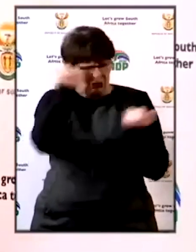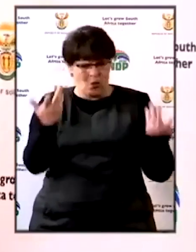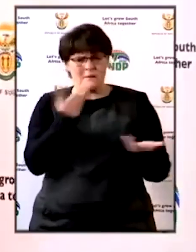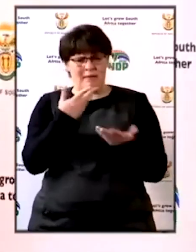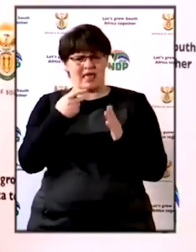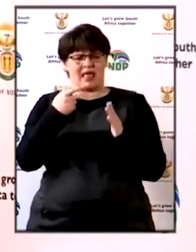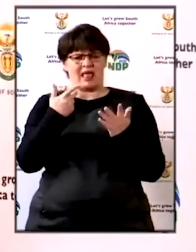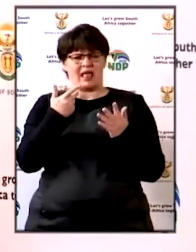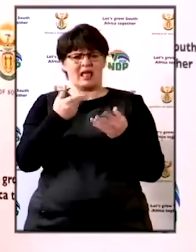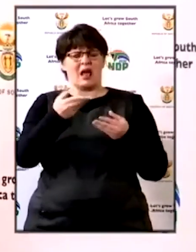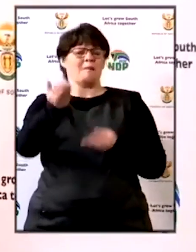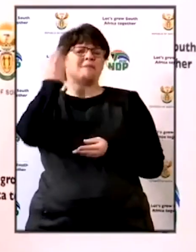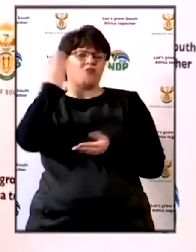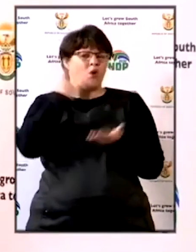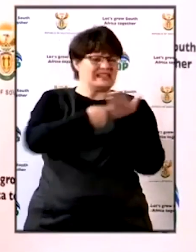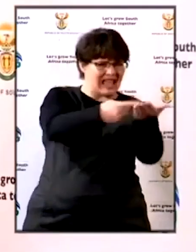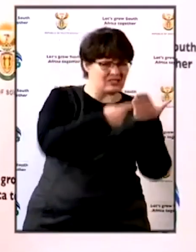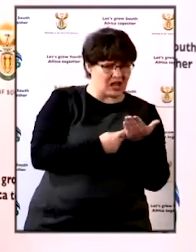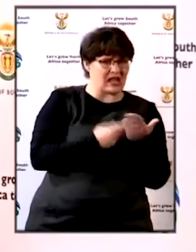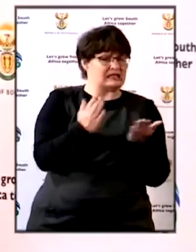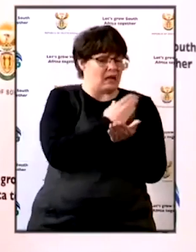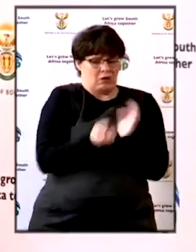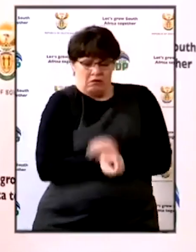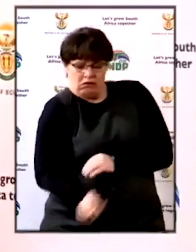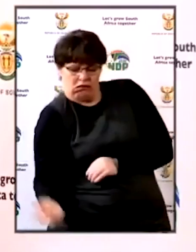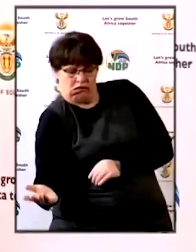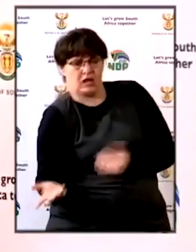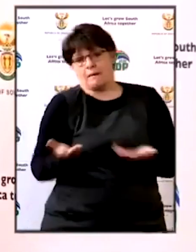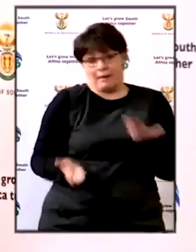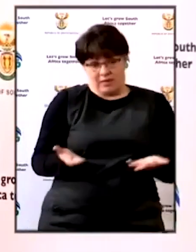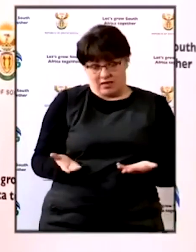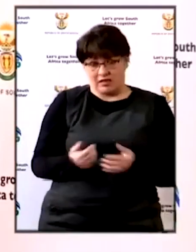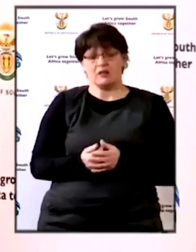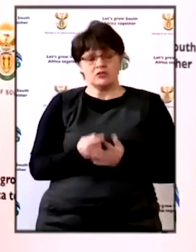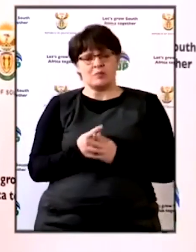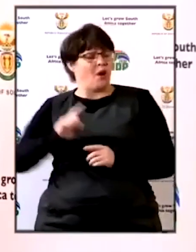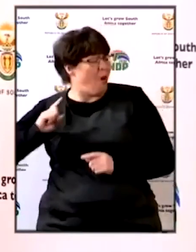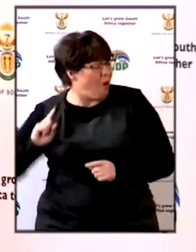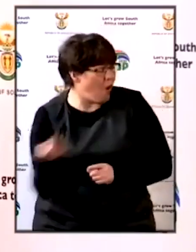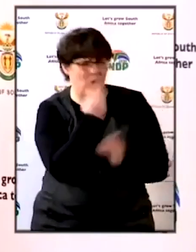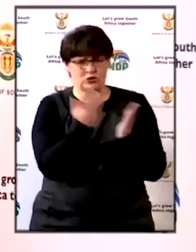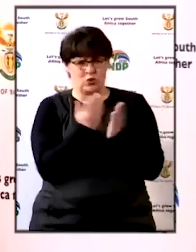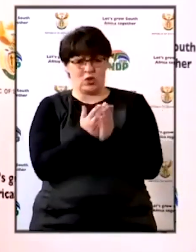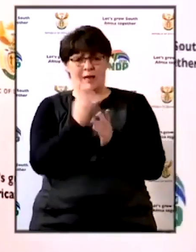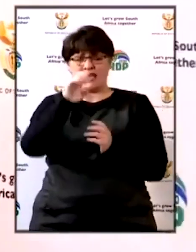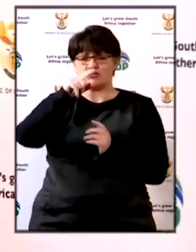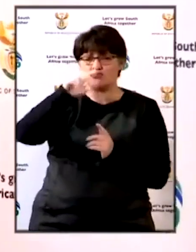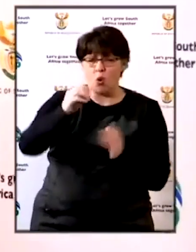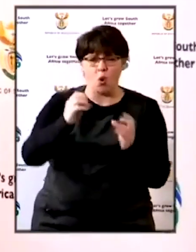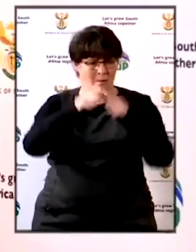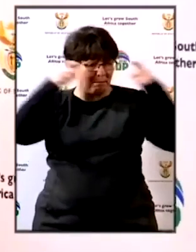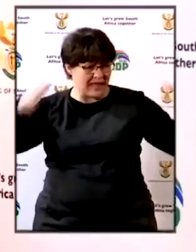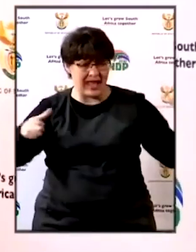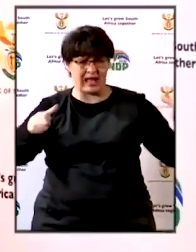leaked document of our earlier discussions or projections, that all schools, even in metropolitan schools, that's what our plan,